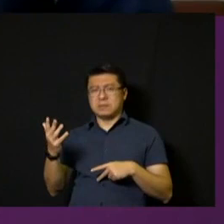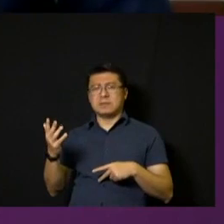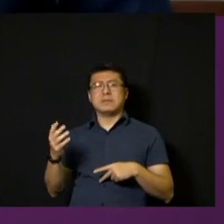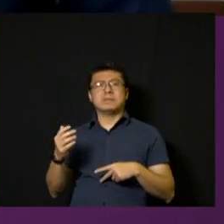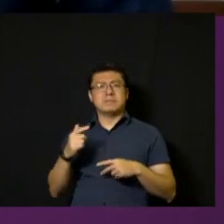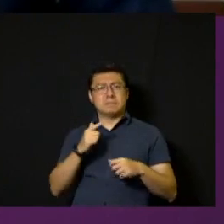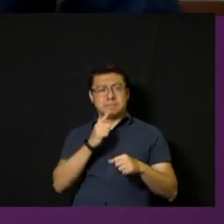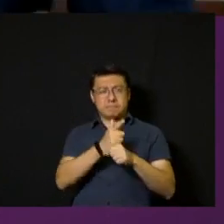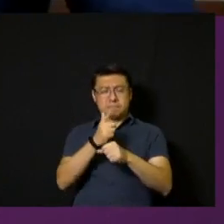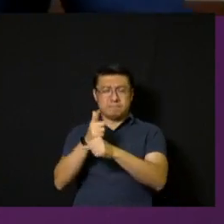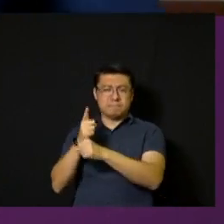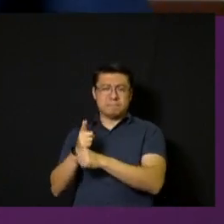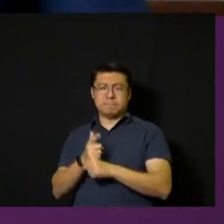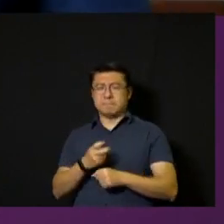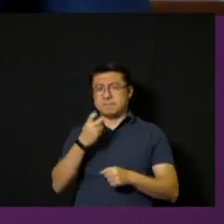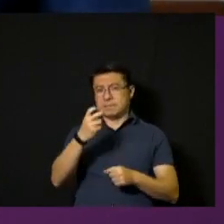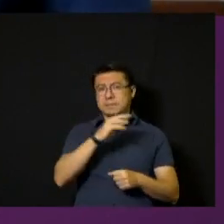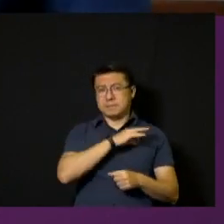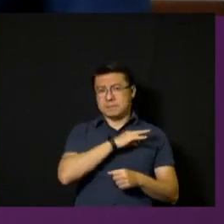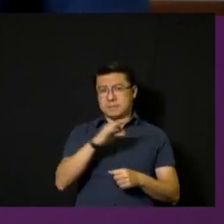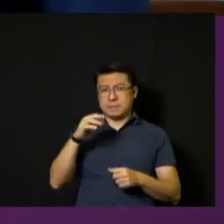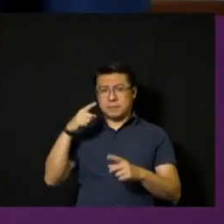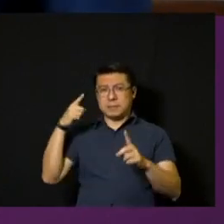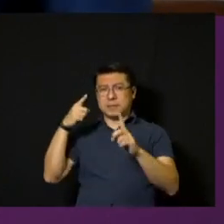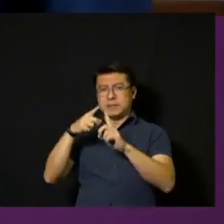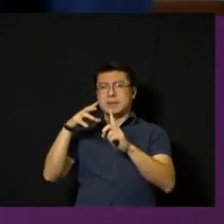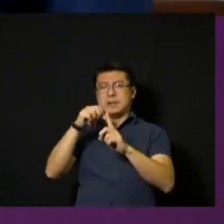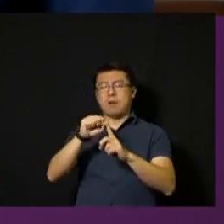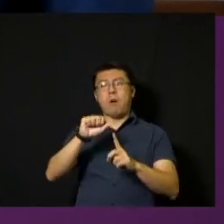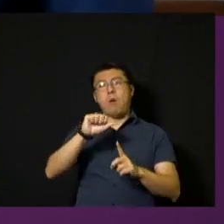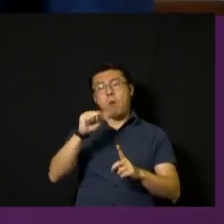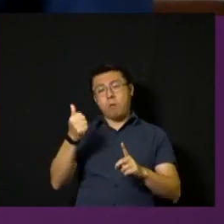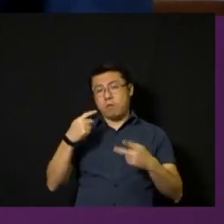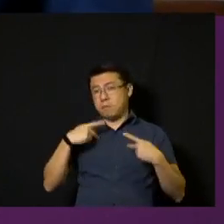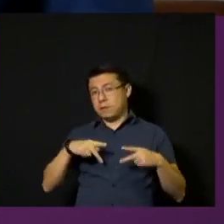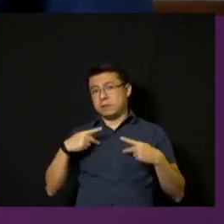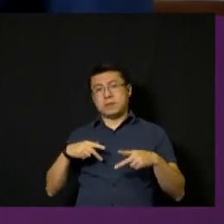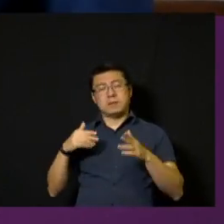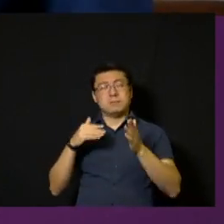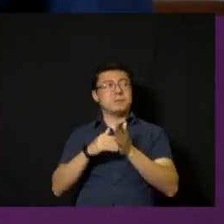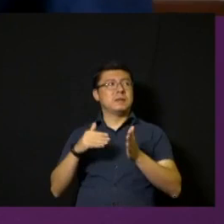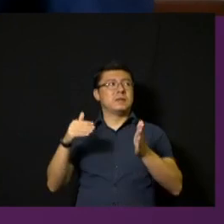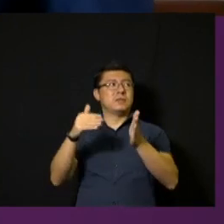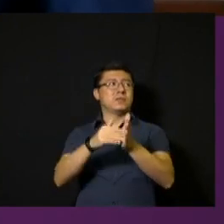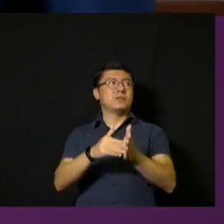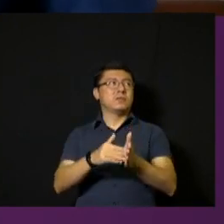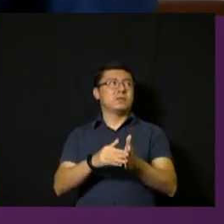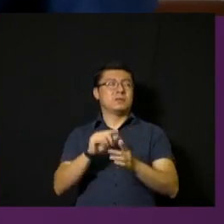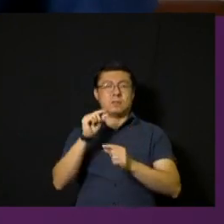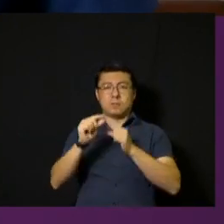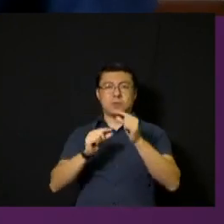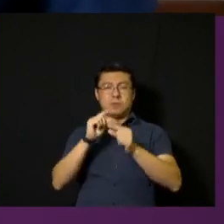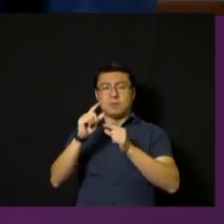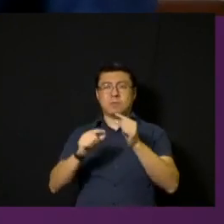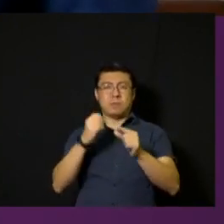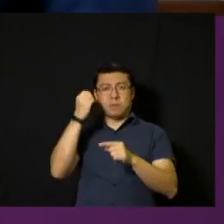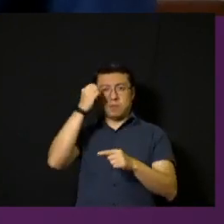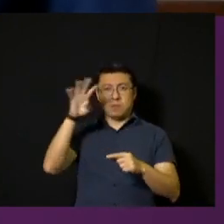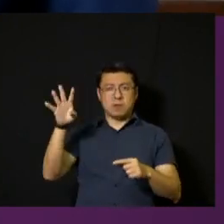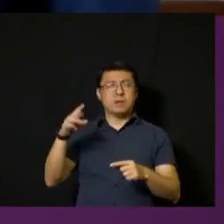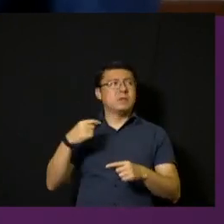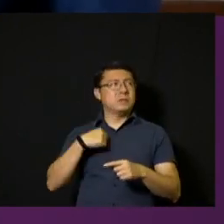around around me who may do it, and the millions of people who will come to